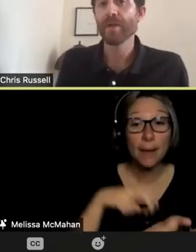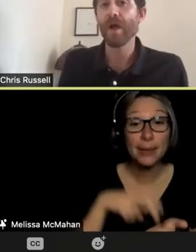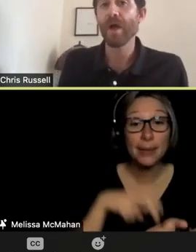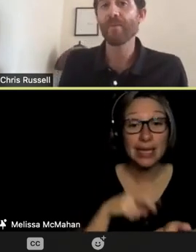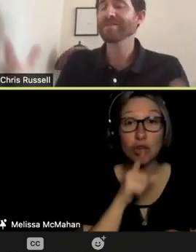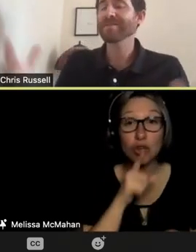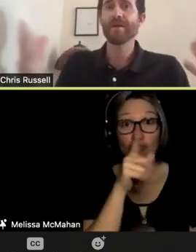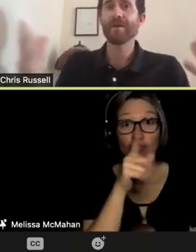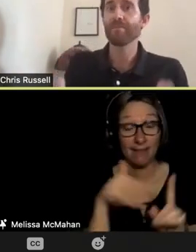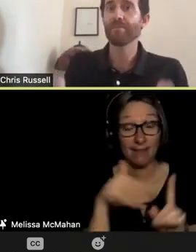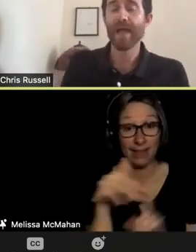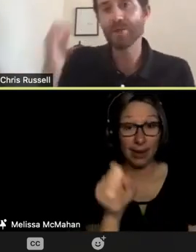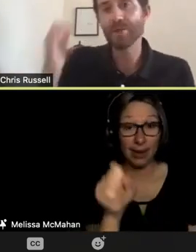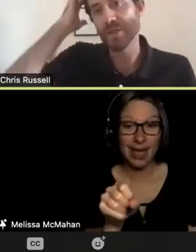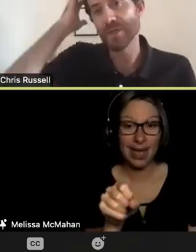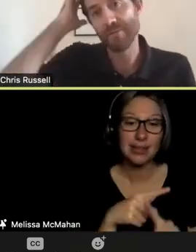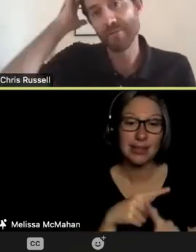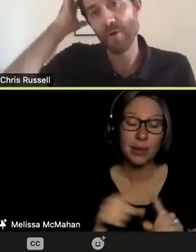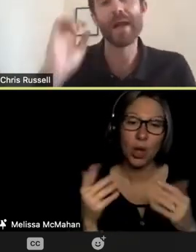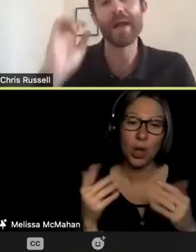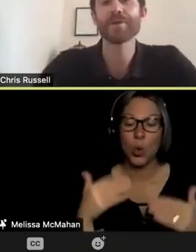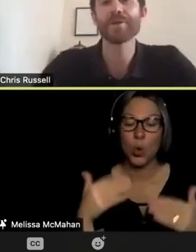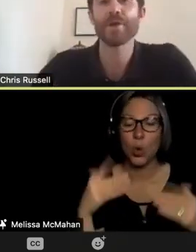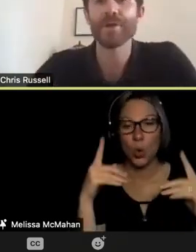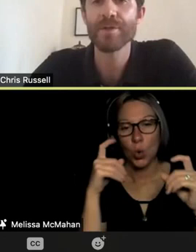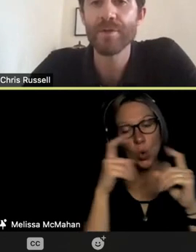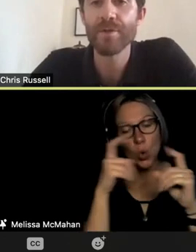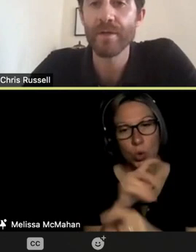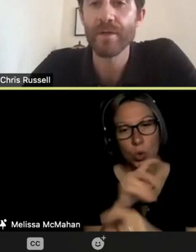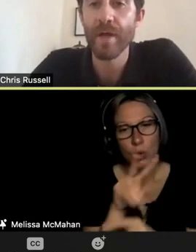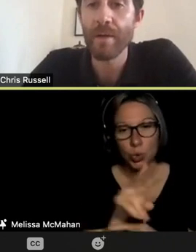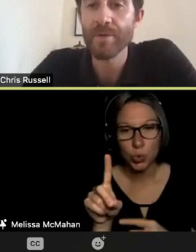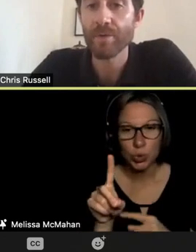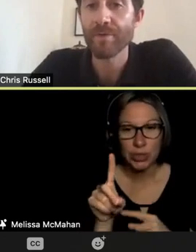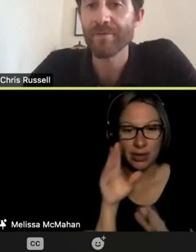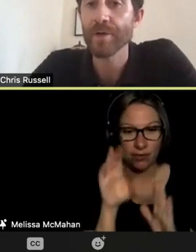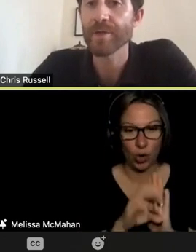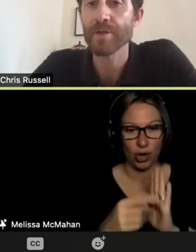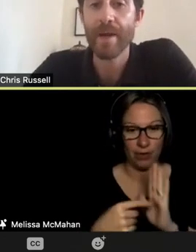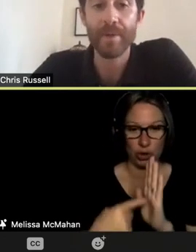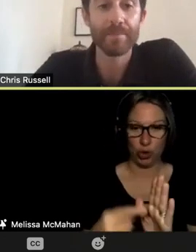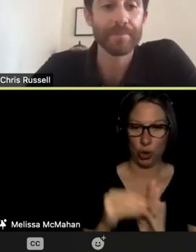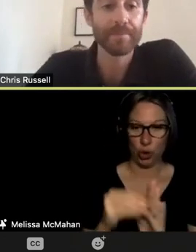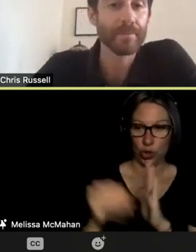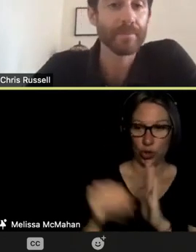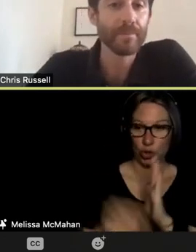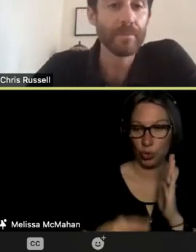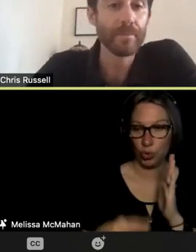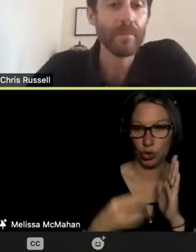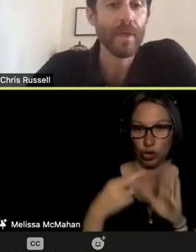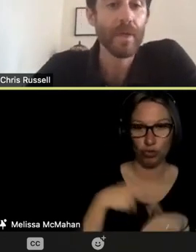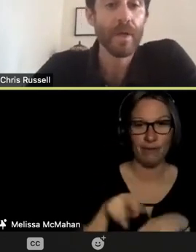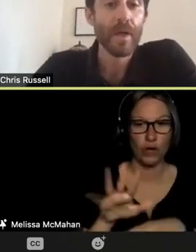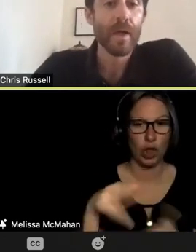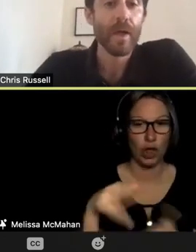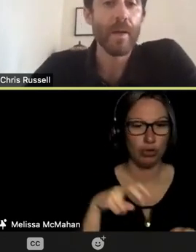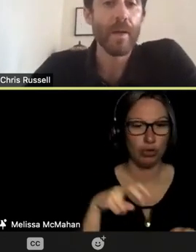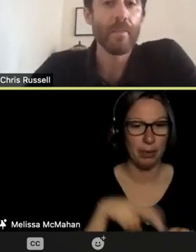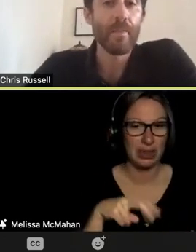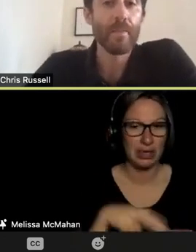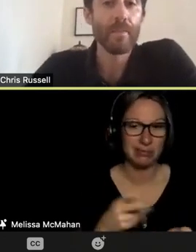environment, that's very complex 2D photograph to show a student to refer to their trampoline.